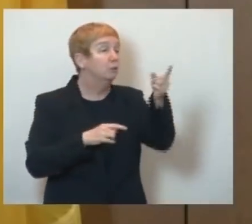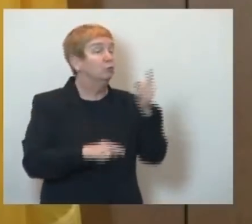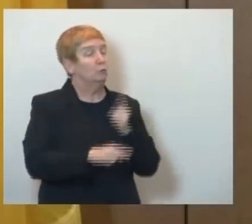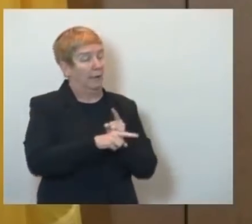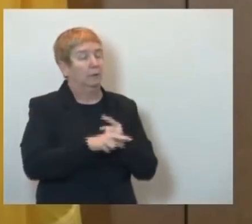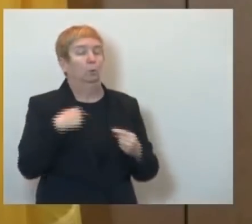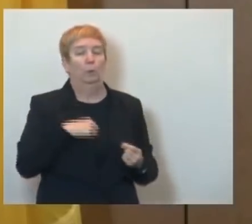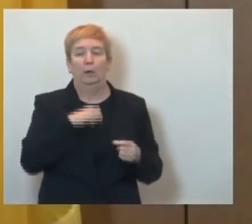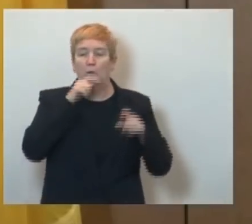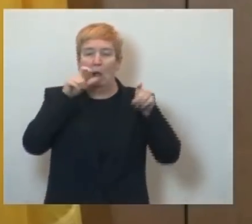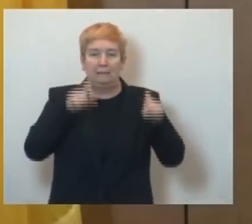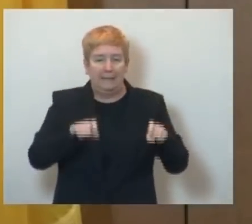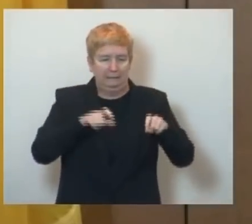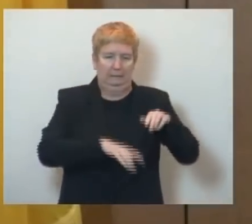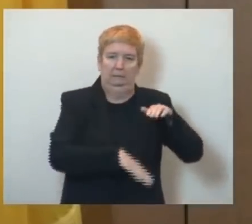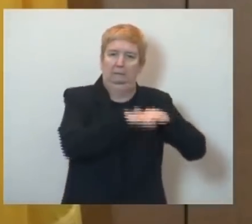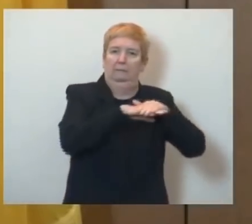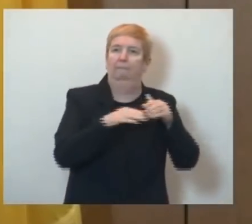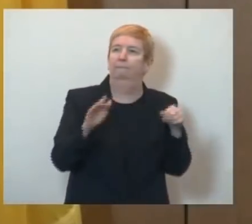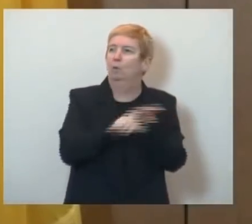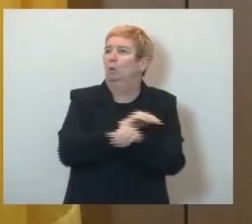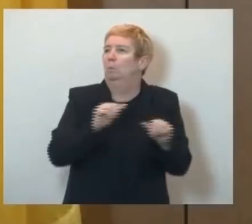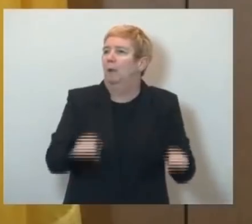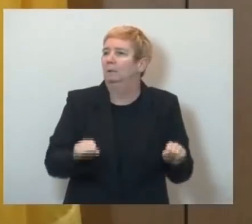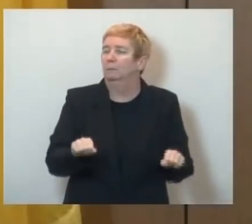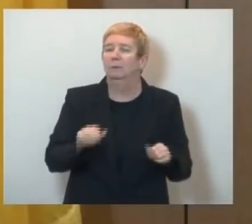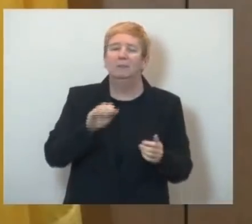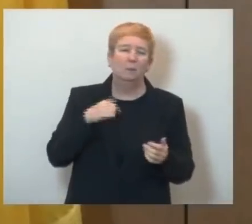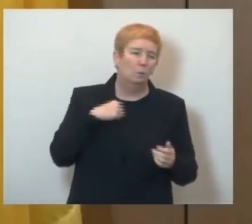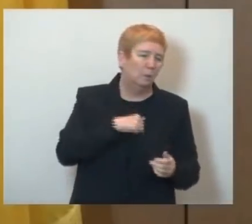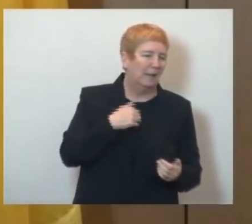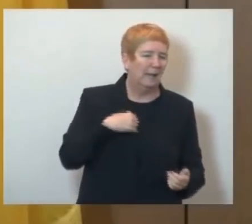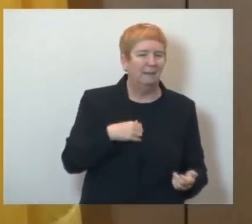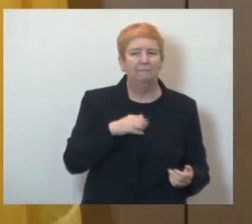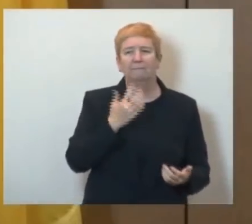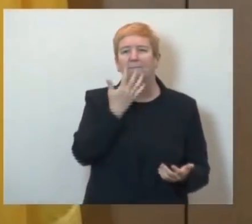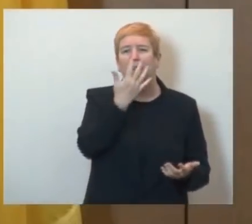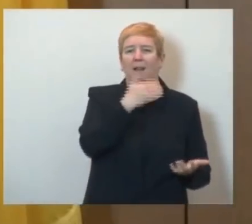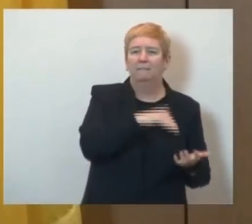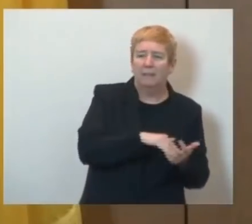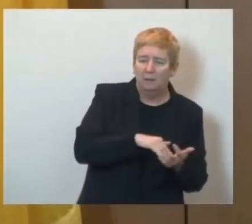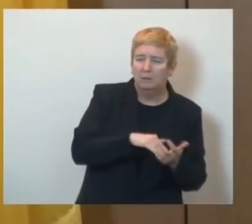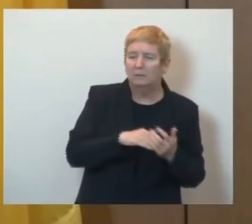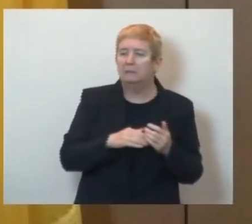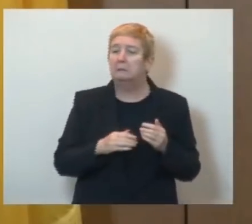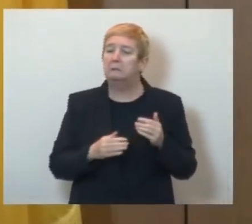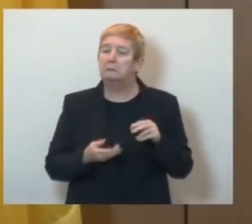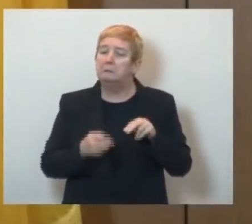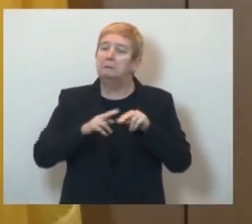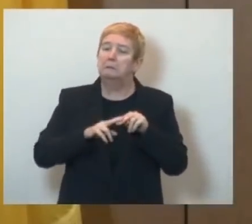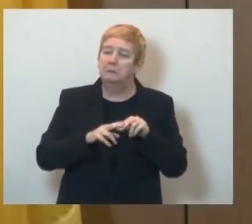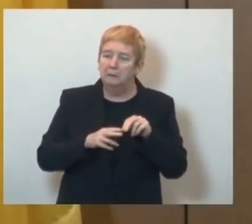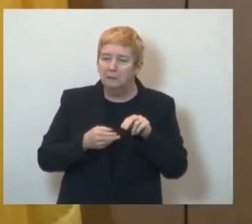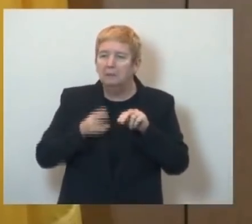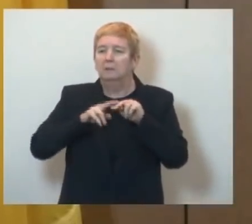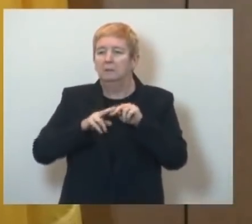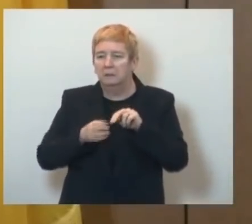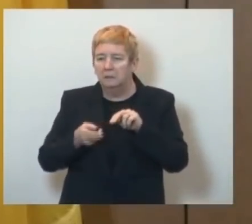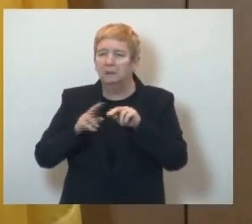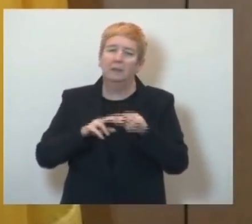capacity, and you're correct. We did that 5,000, and now we're getting closer in the next, tomorrow for sure,